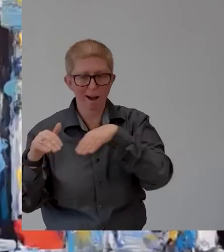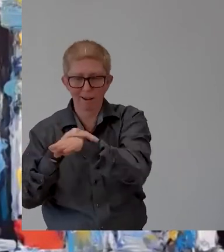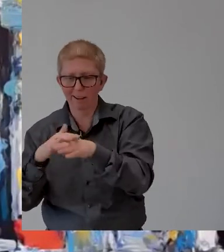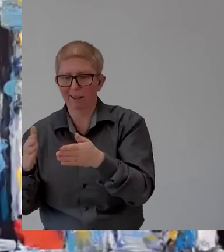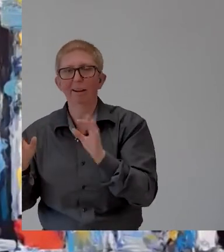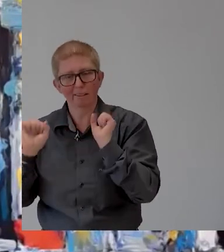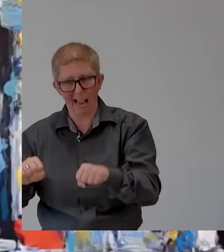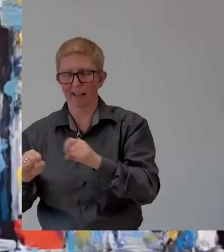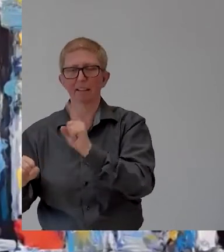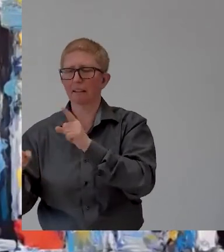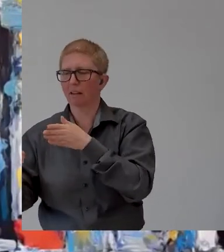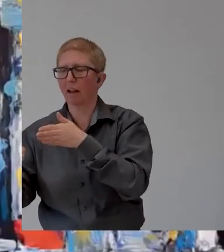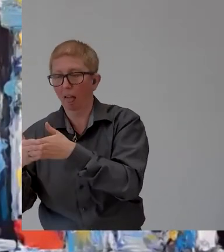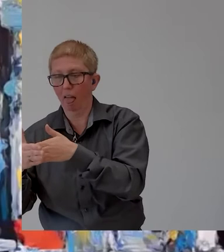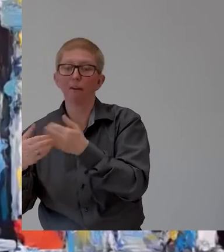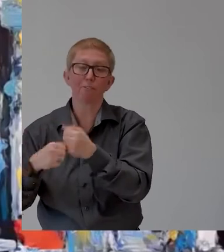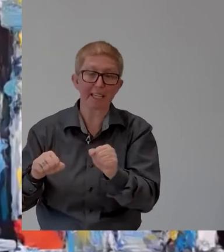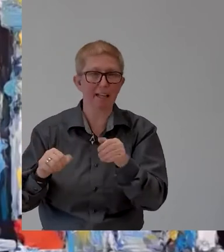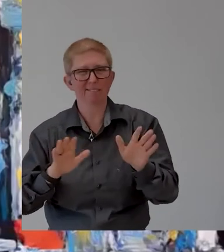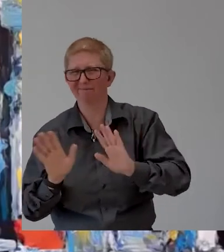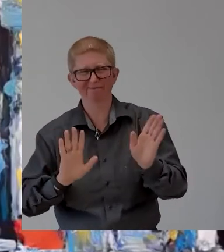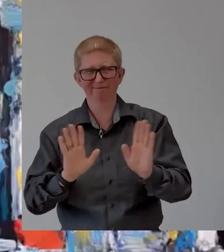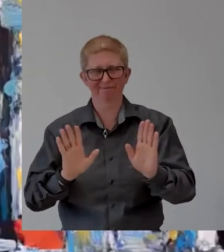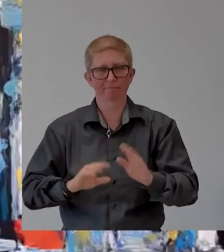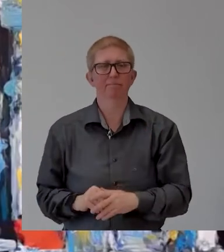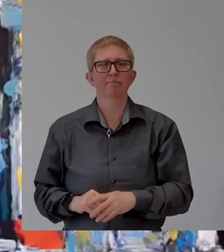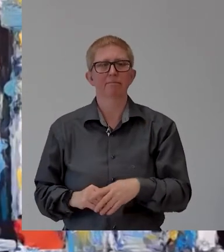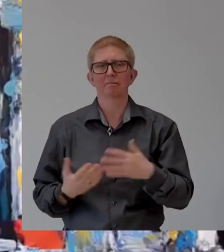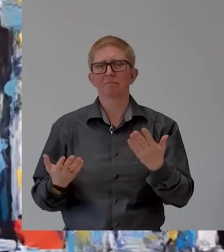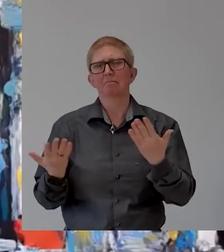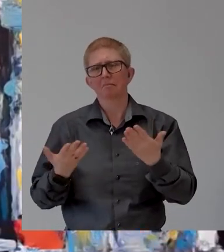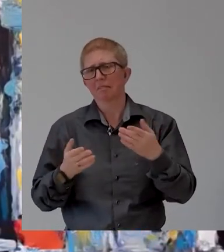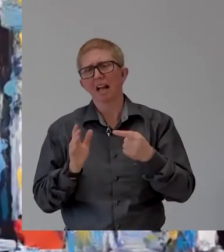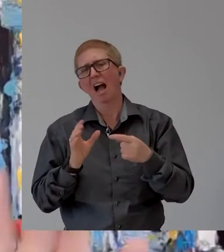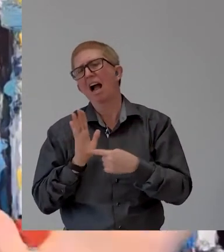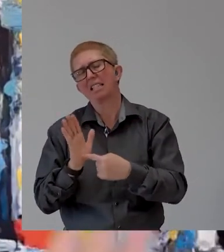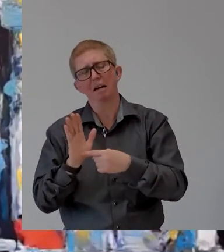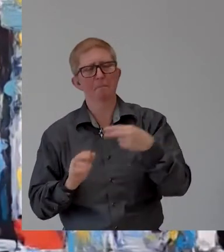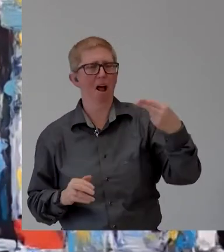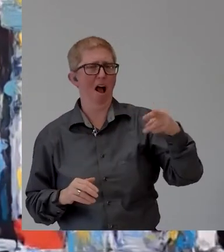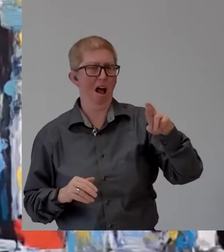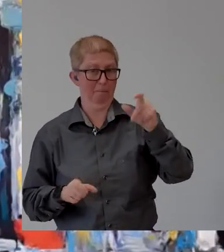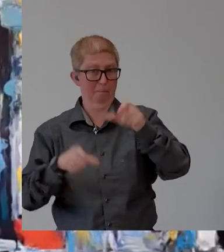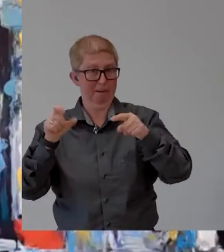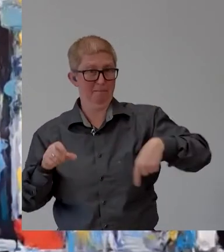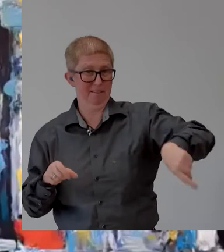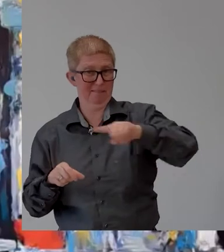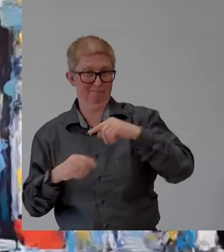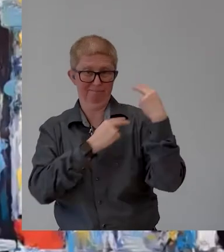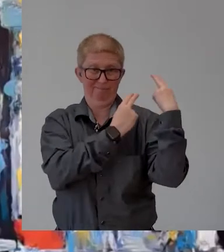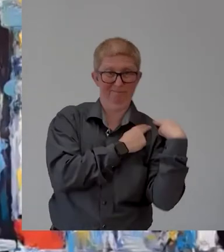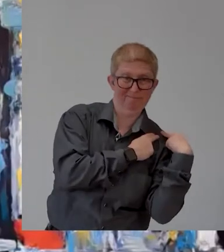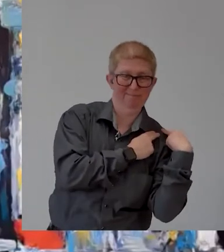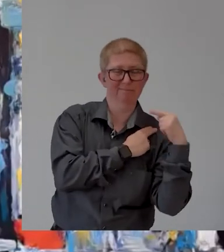to be accessible already in the recruitment stage in one of the large tech companies i won't disclose the name